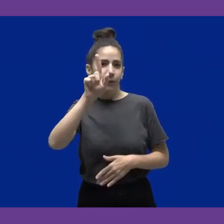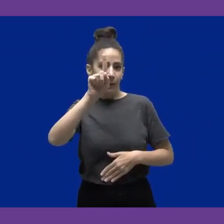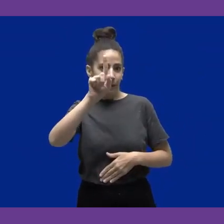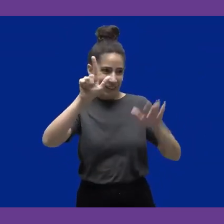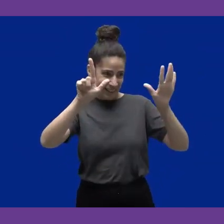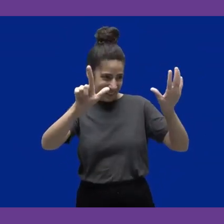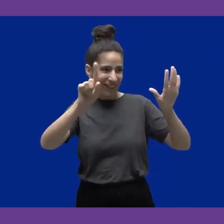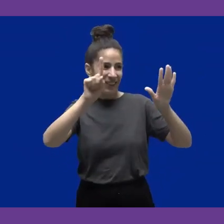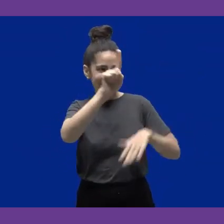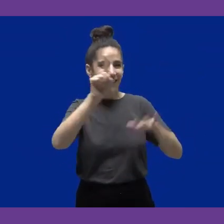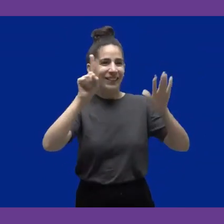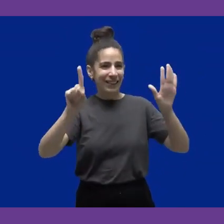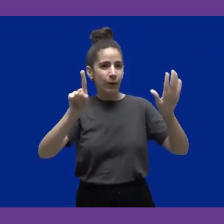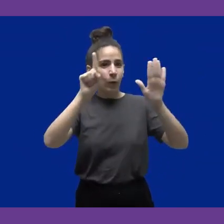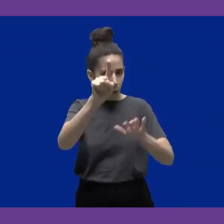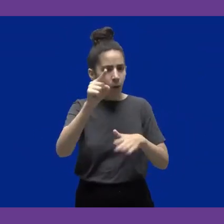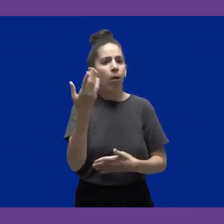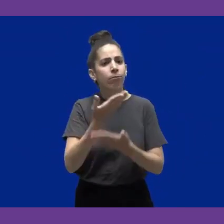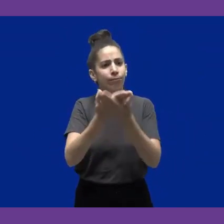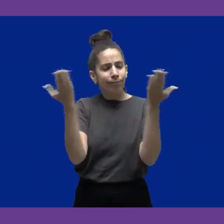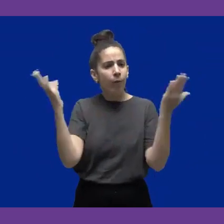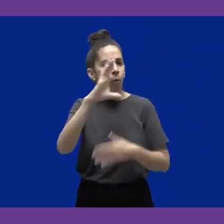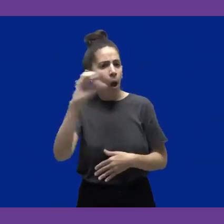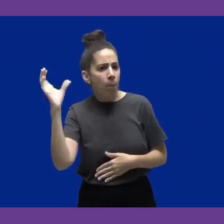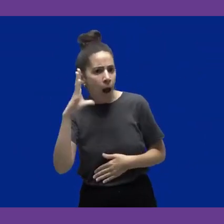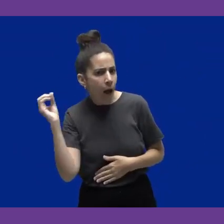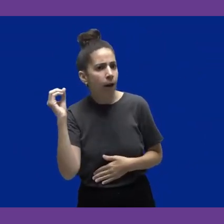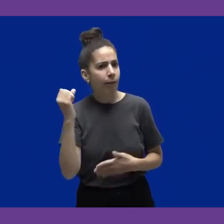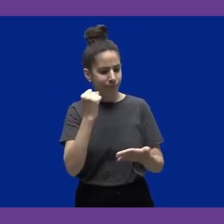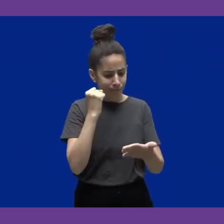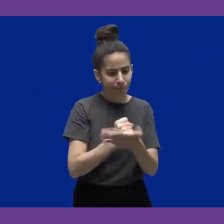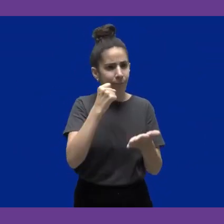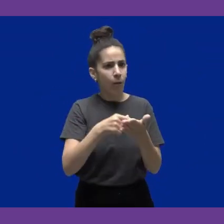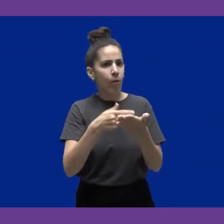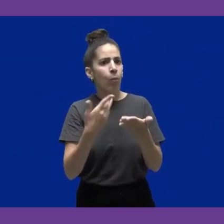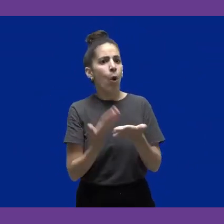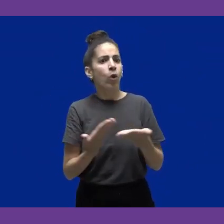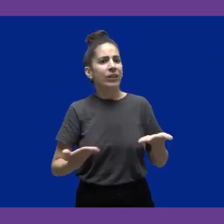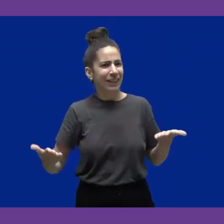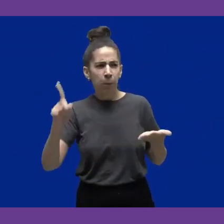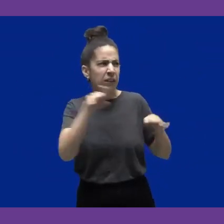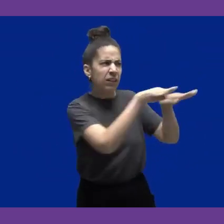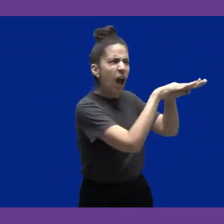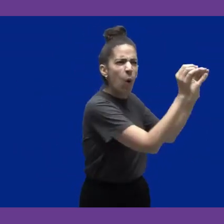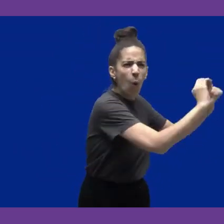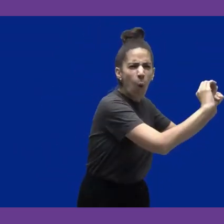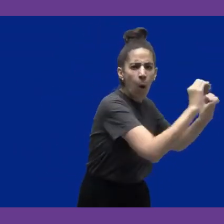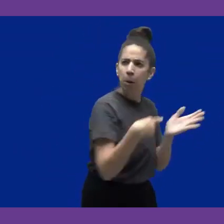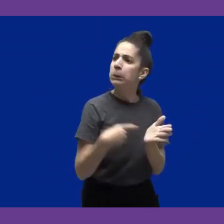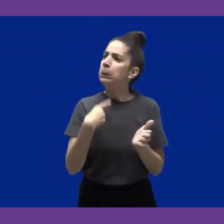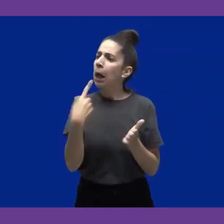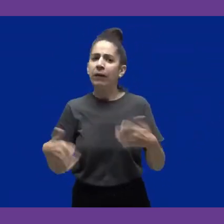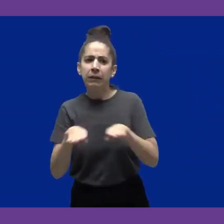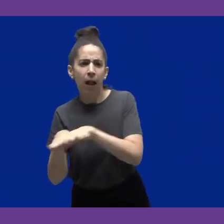now they are working on the revision of that EN, and it's changing. So that document is changing, but there